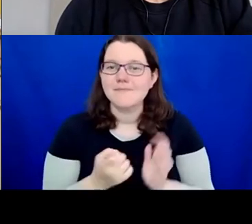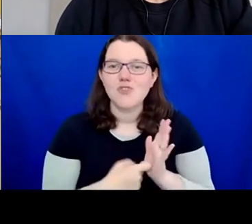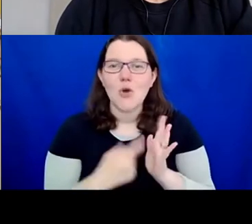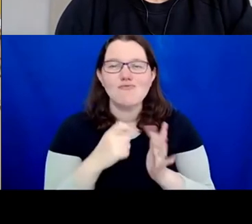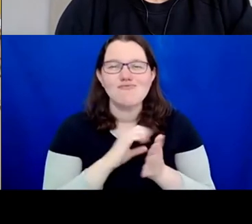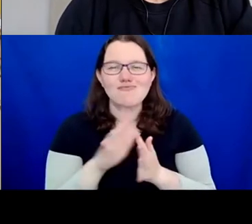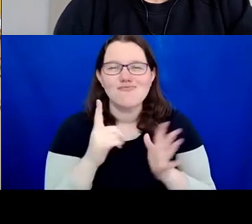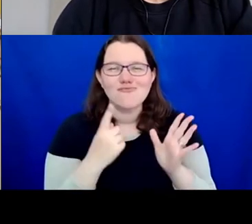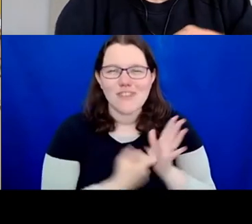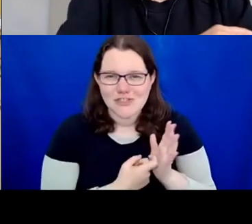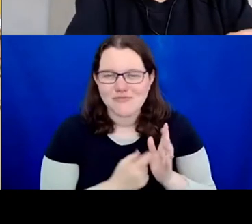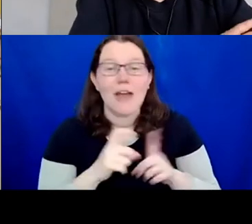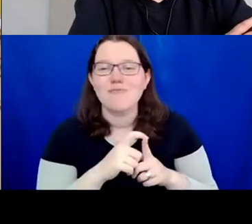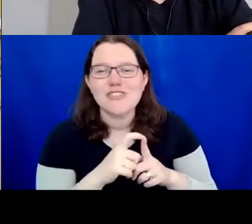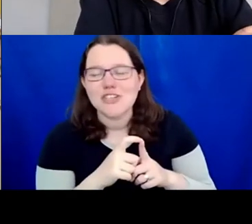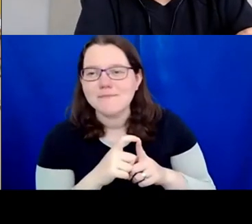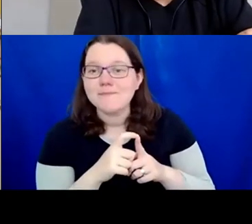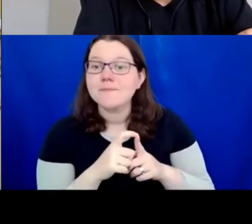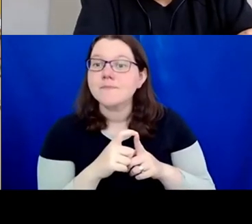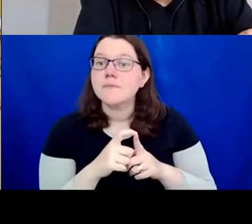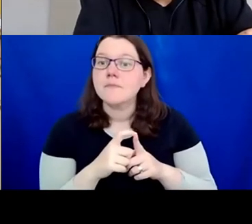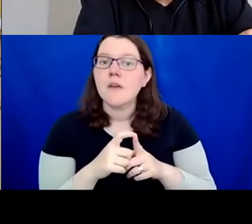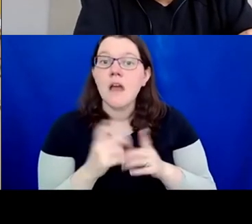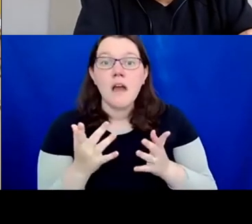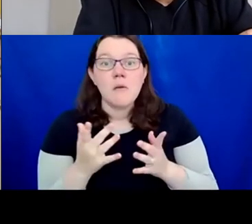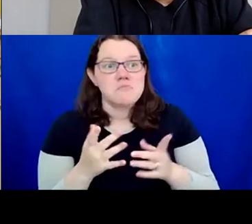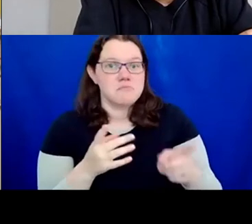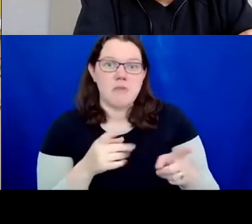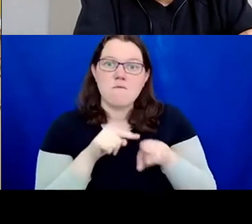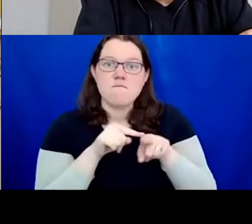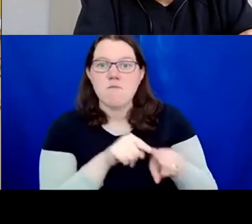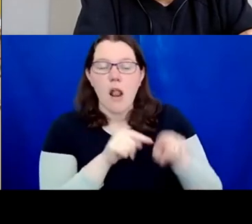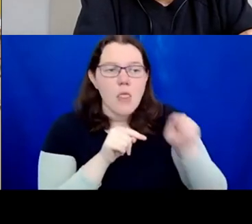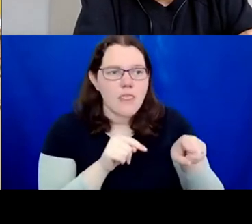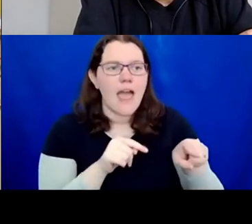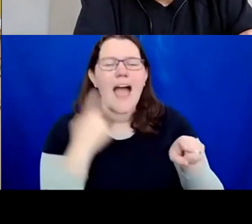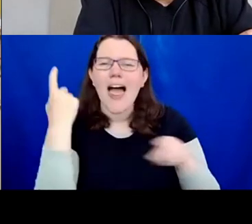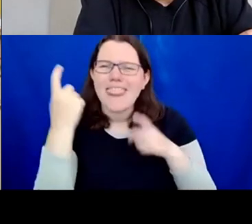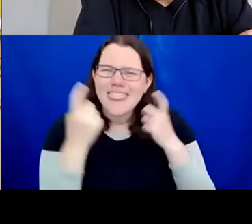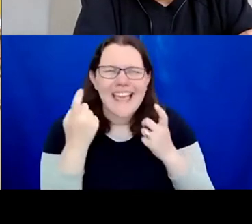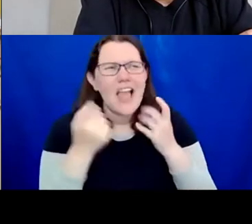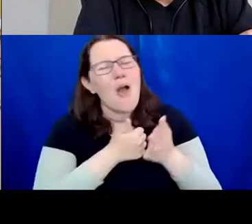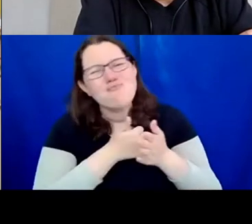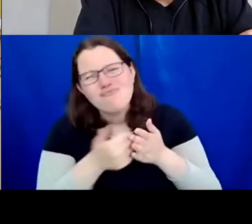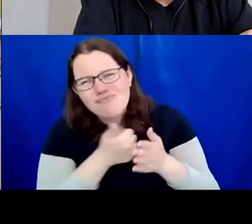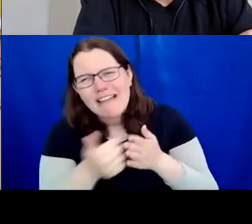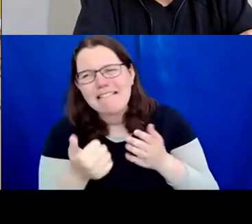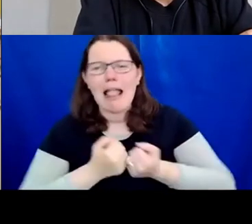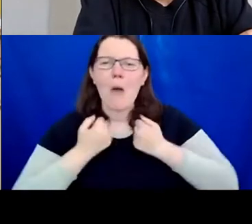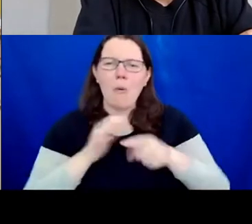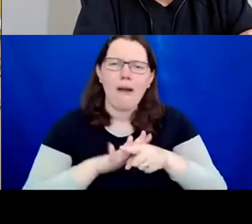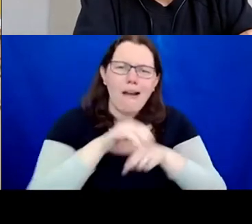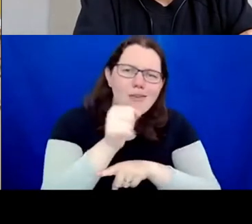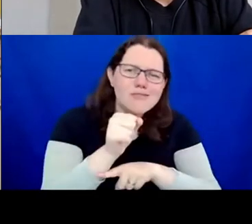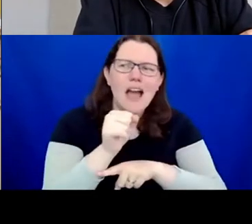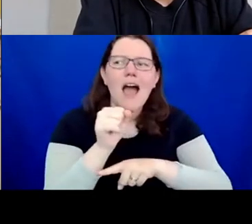Just to follow up on that, really, I think there's too often a culture of being sort of passive, waiting for challenges